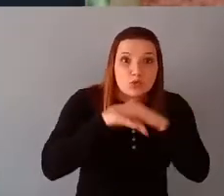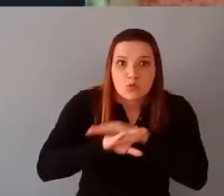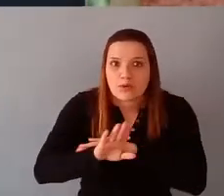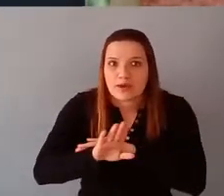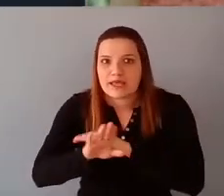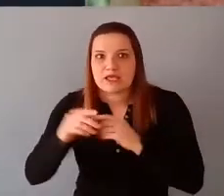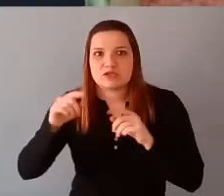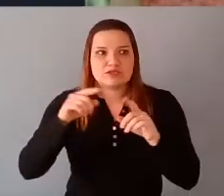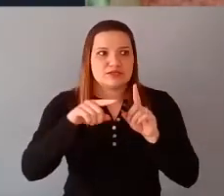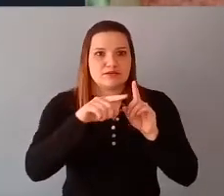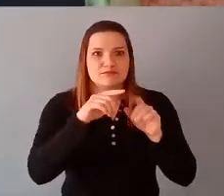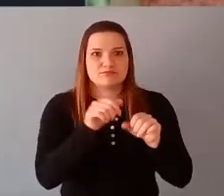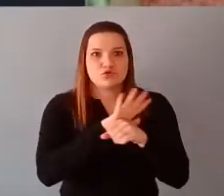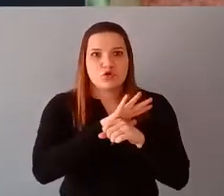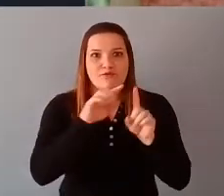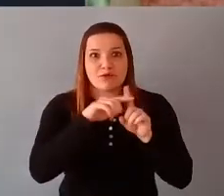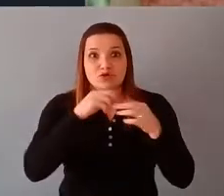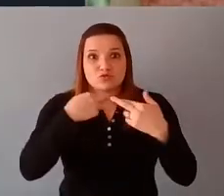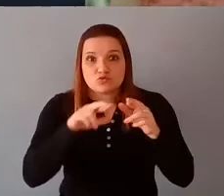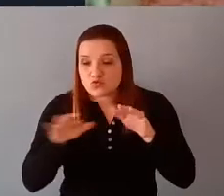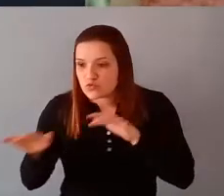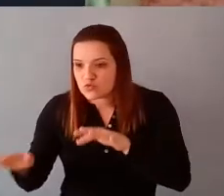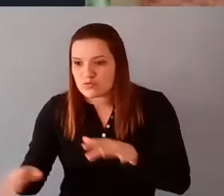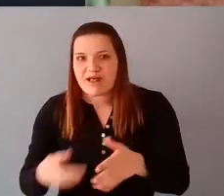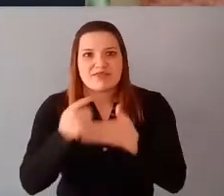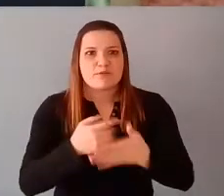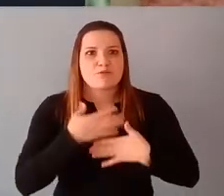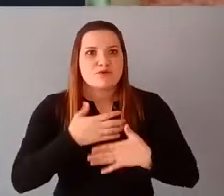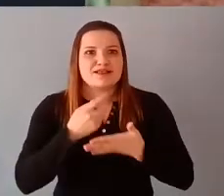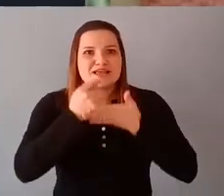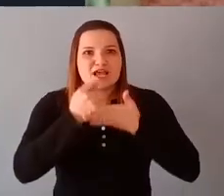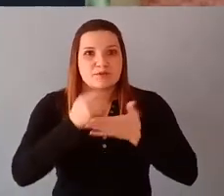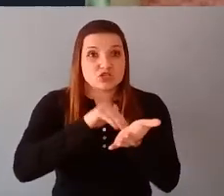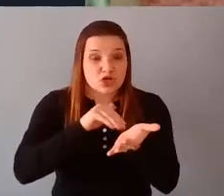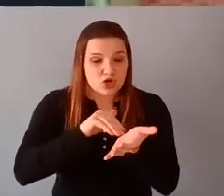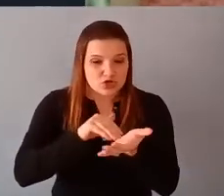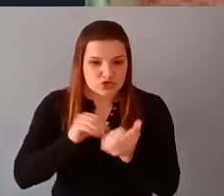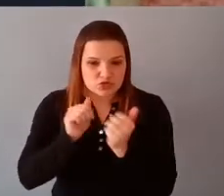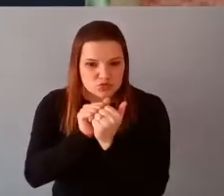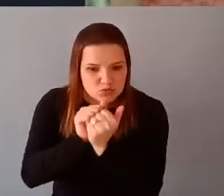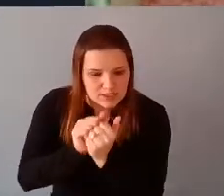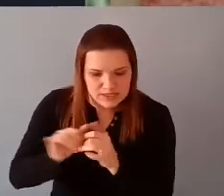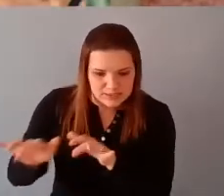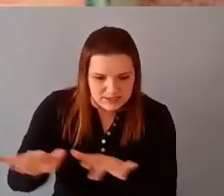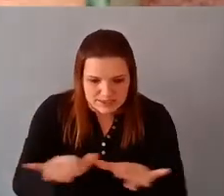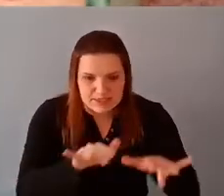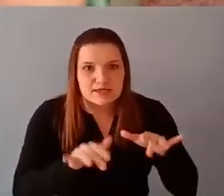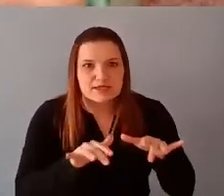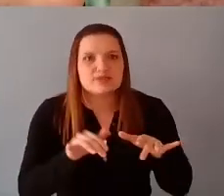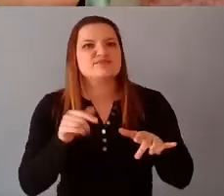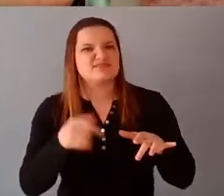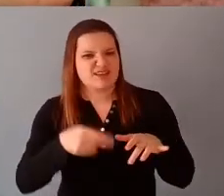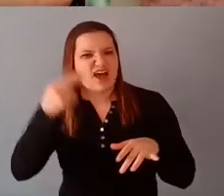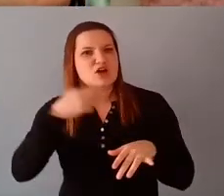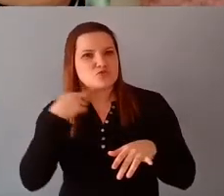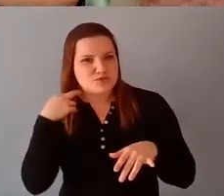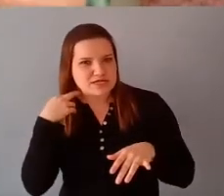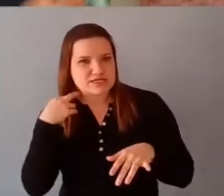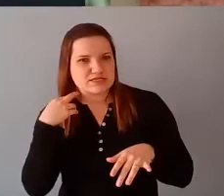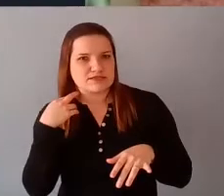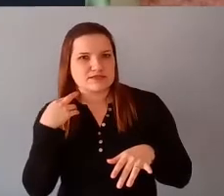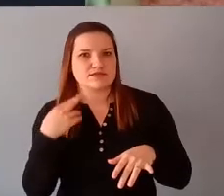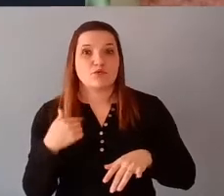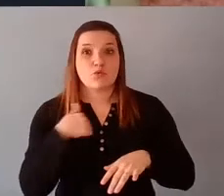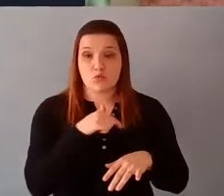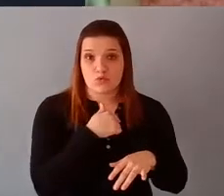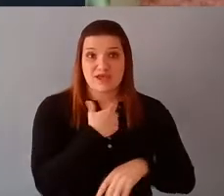positive rooms, and respiratory therapists and so forth, and the doctors working on the front line. So we can